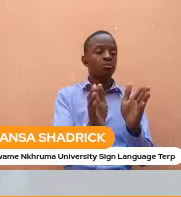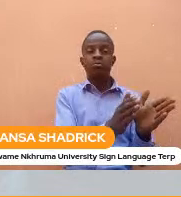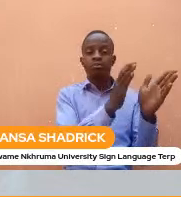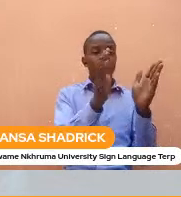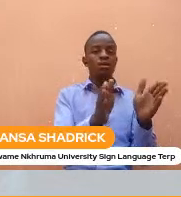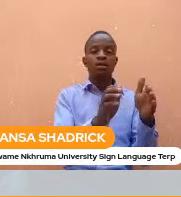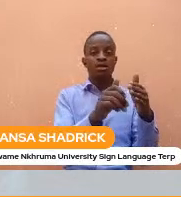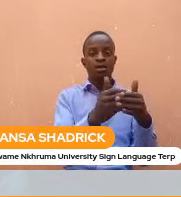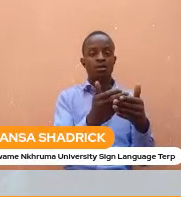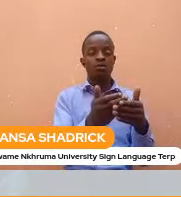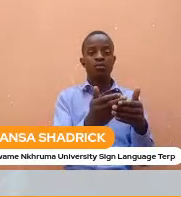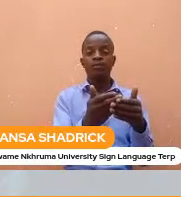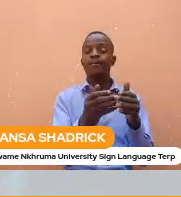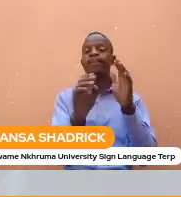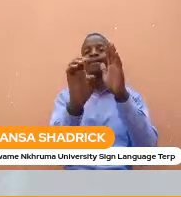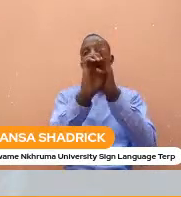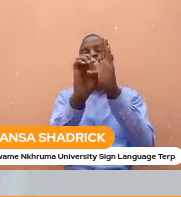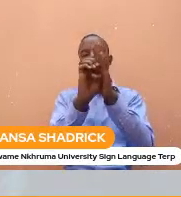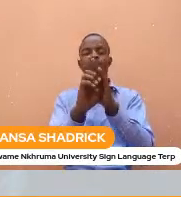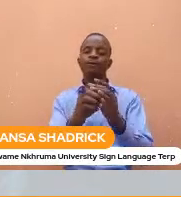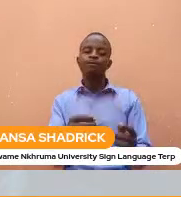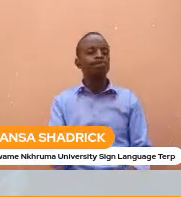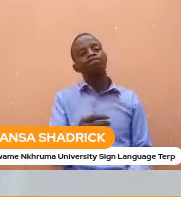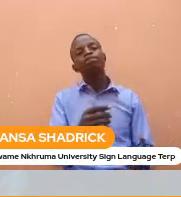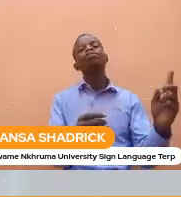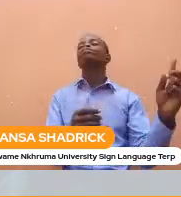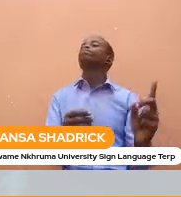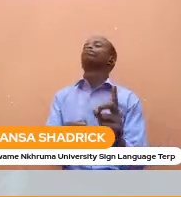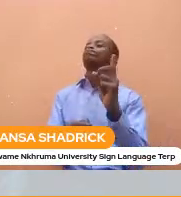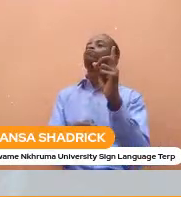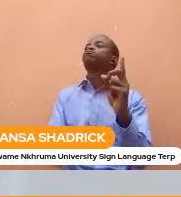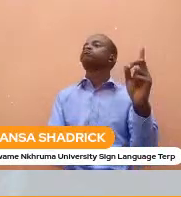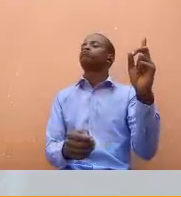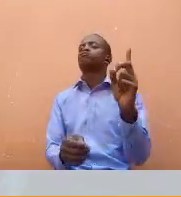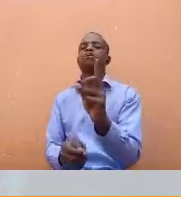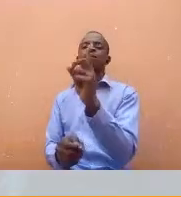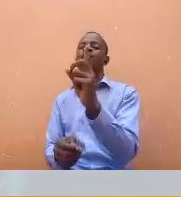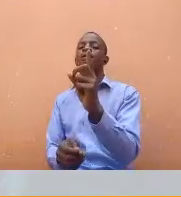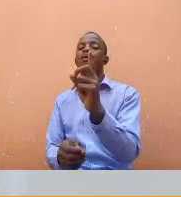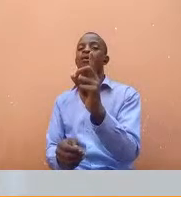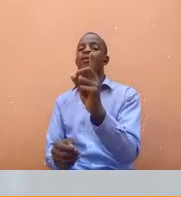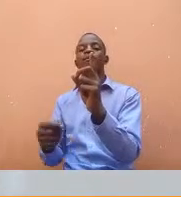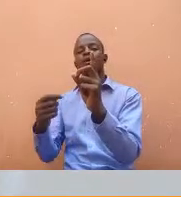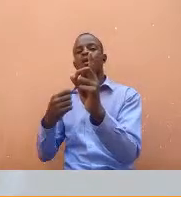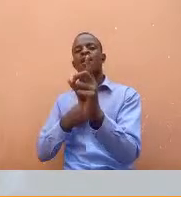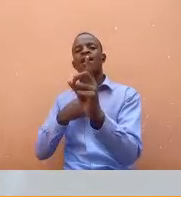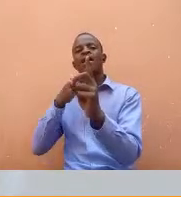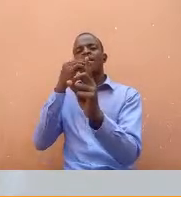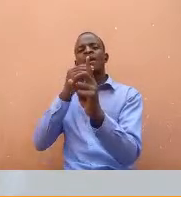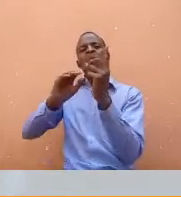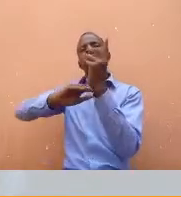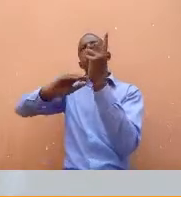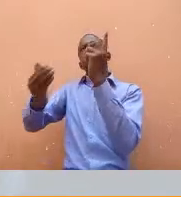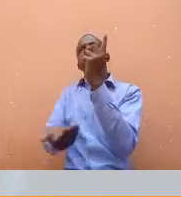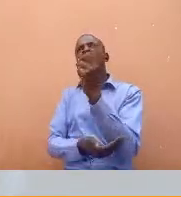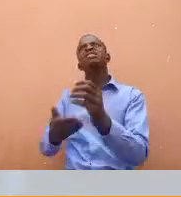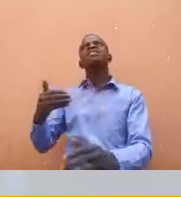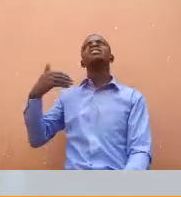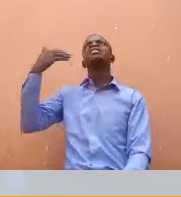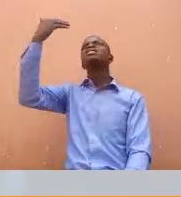So if you come to me and tell me you want to go pregnant next year, I will advise and give you options of which one you want to